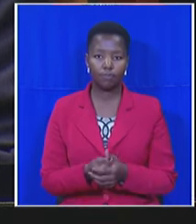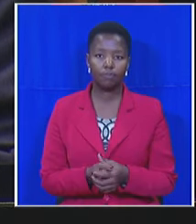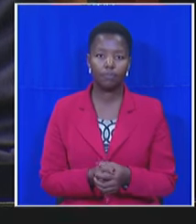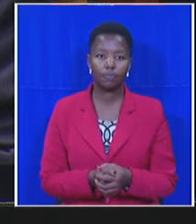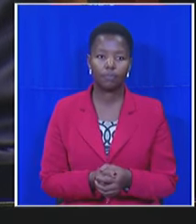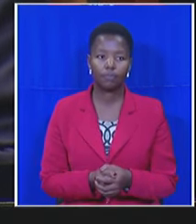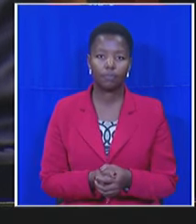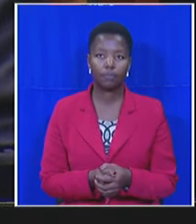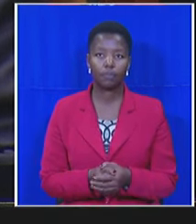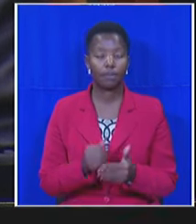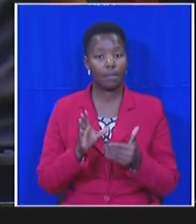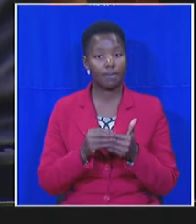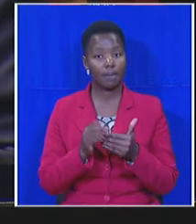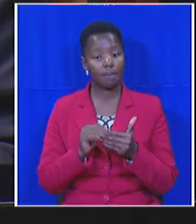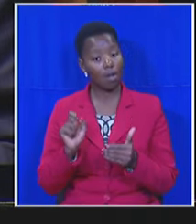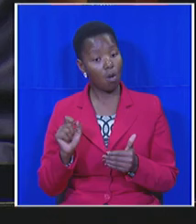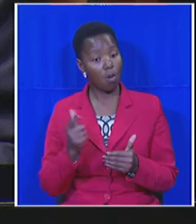Have all members voted?